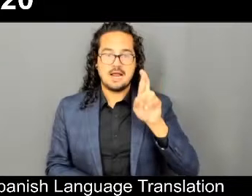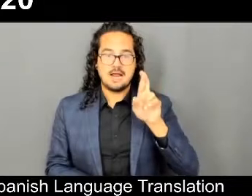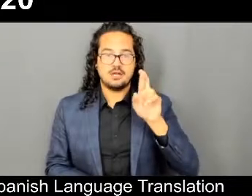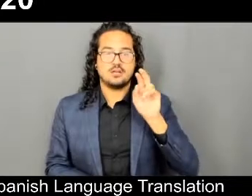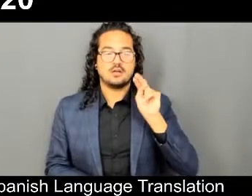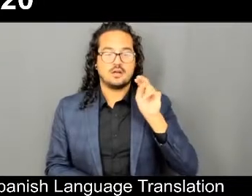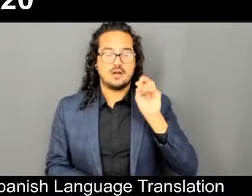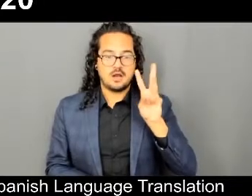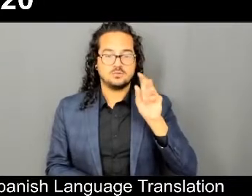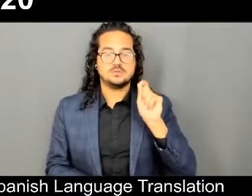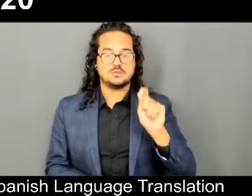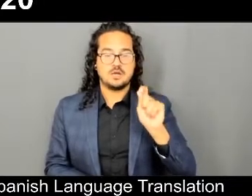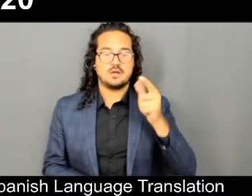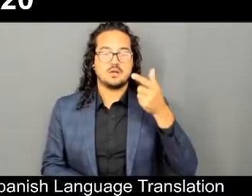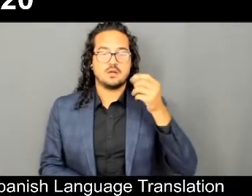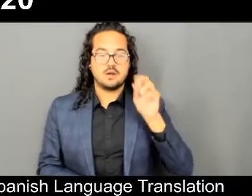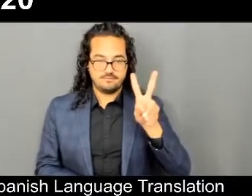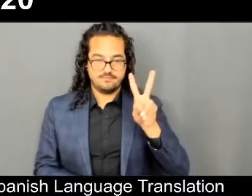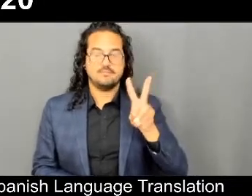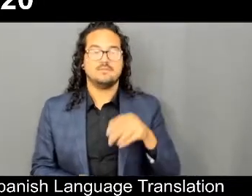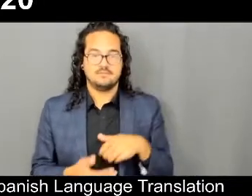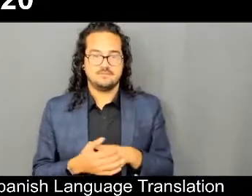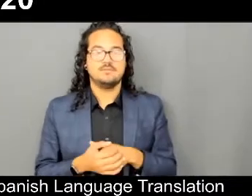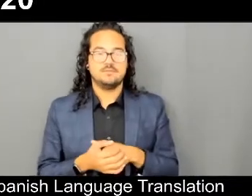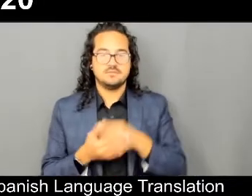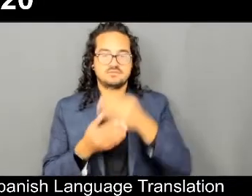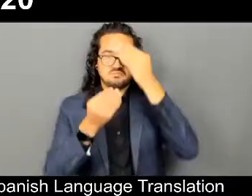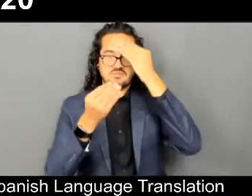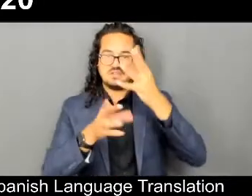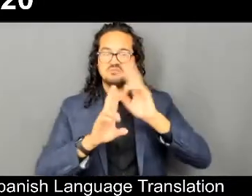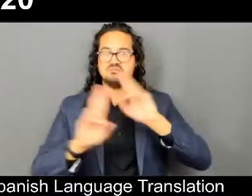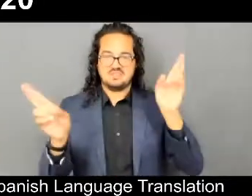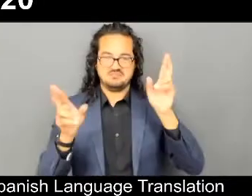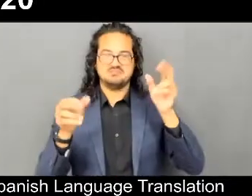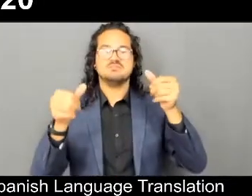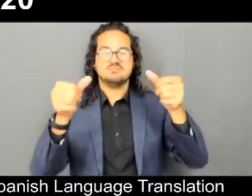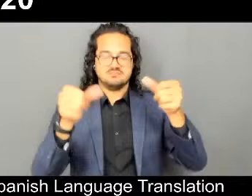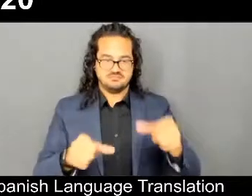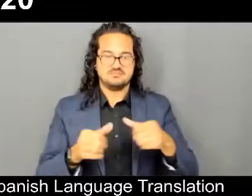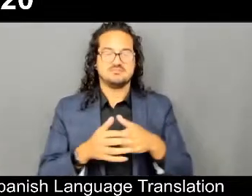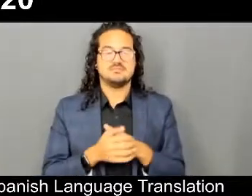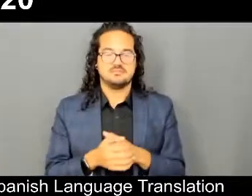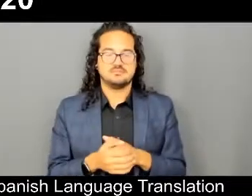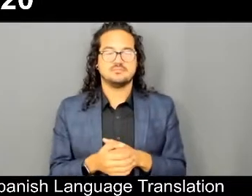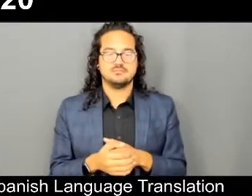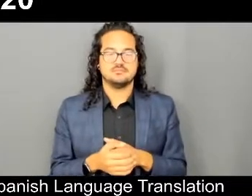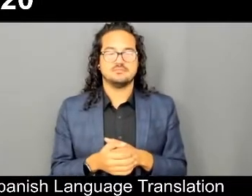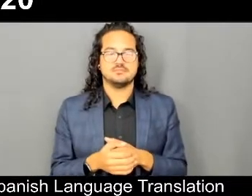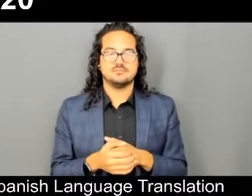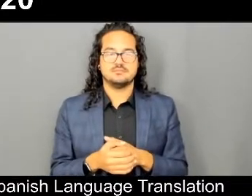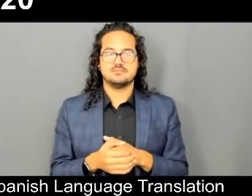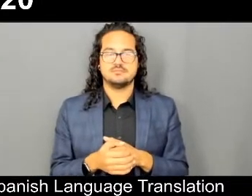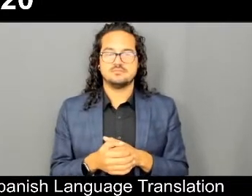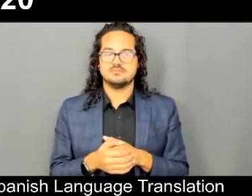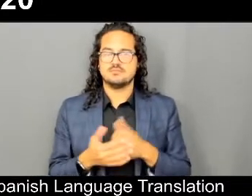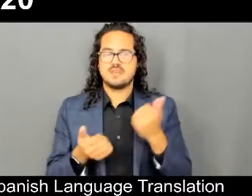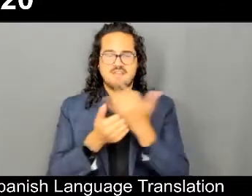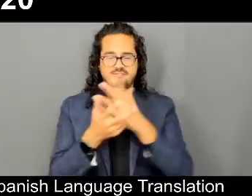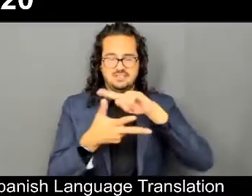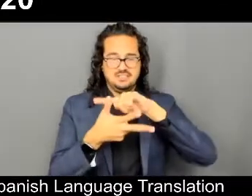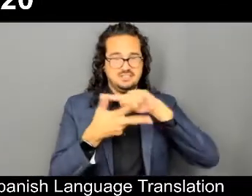site where you can look at all these monitors, and there might be a Purple Air monitor right near you,